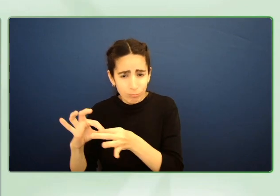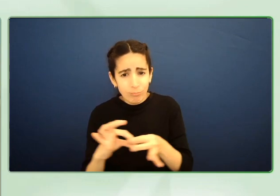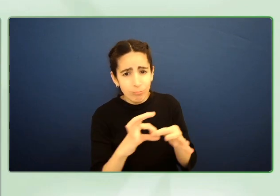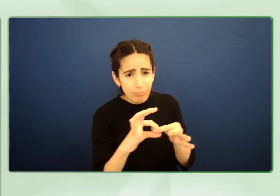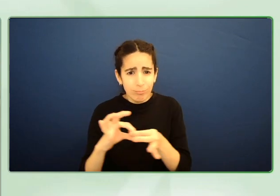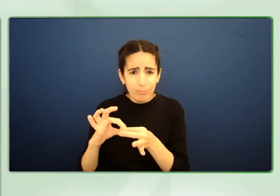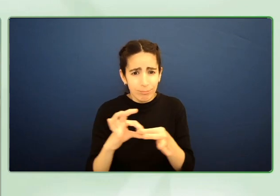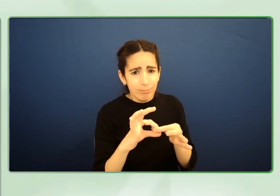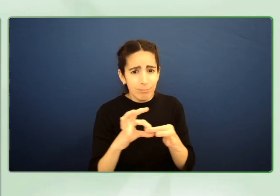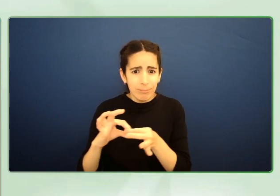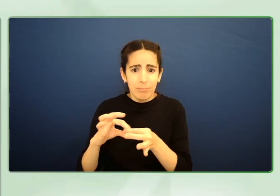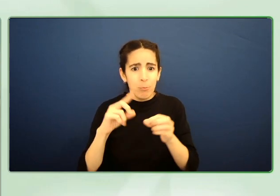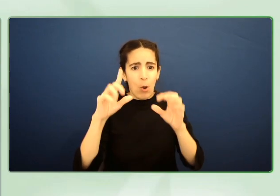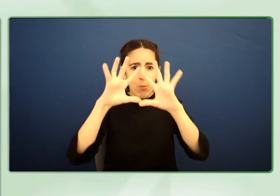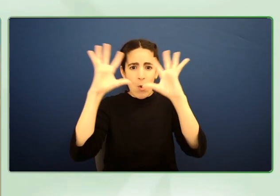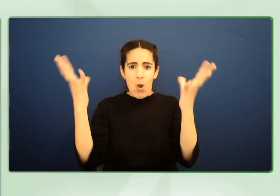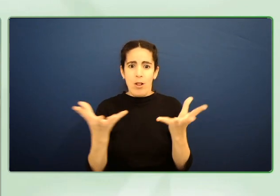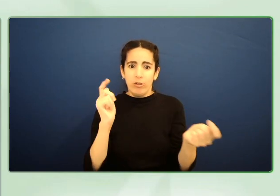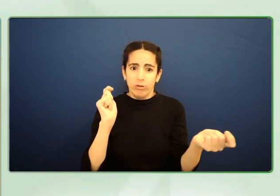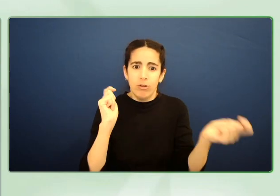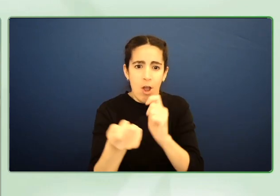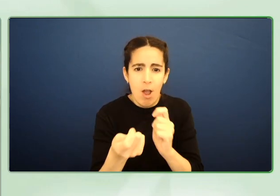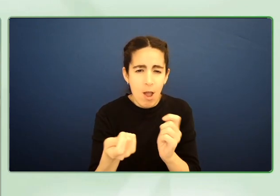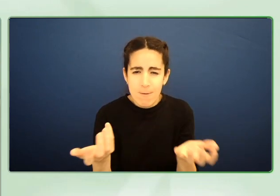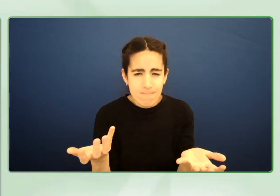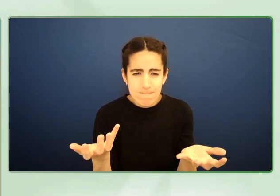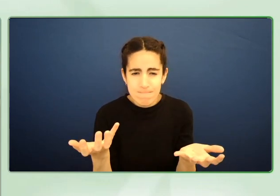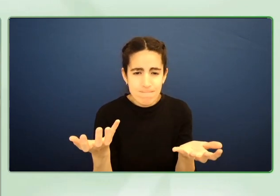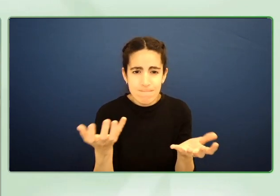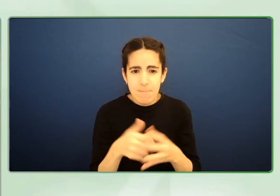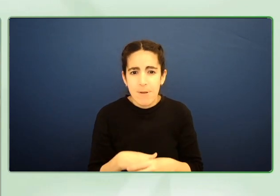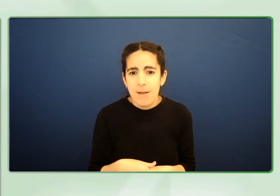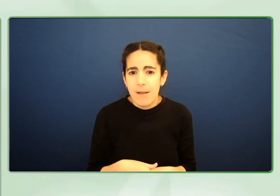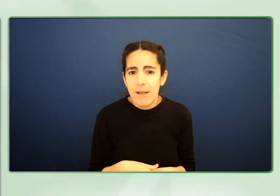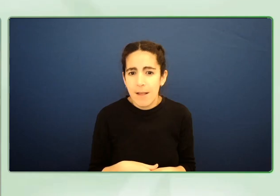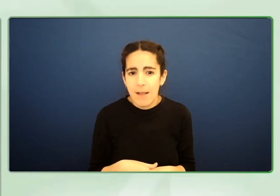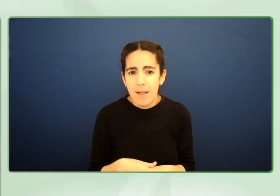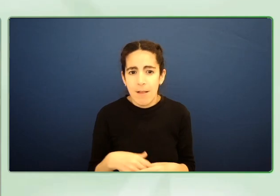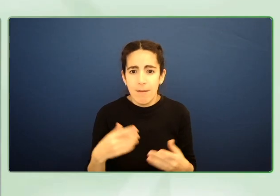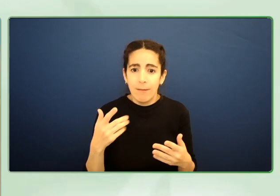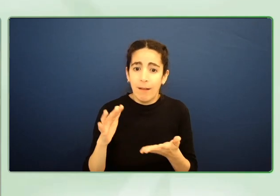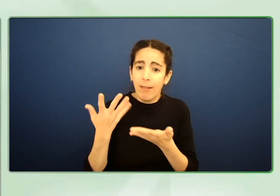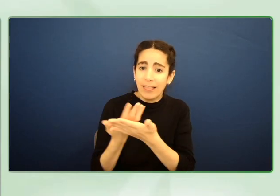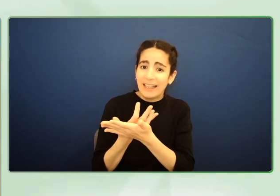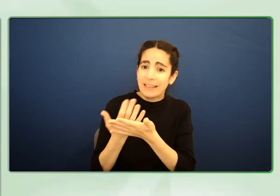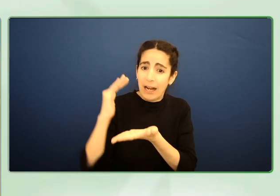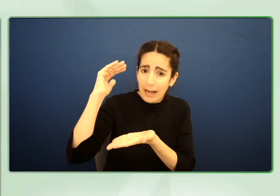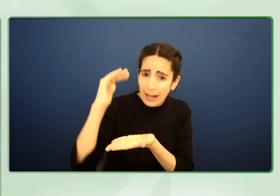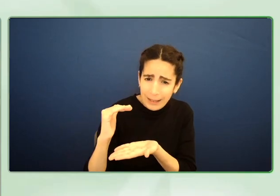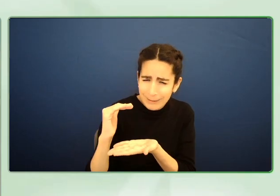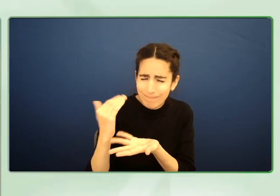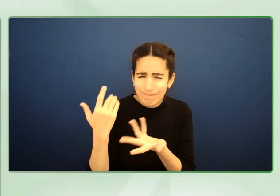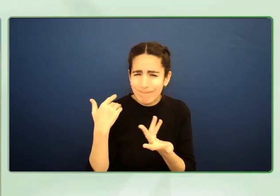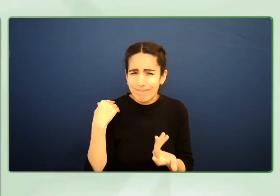Workplaces, education, care settings, home settings are increasingly providing technology that can really support neurodiverse